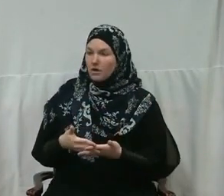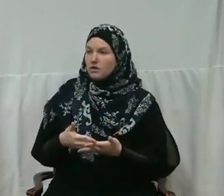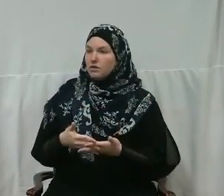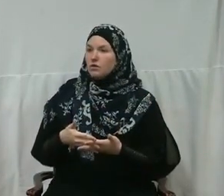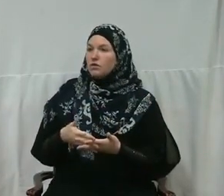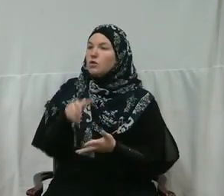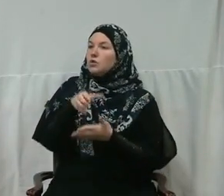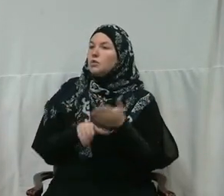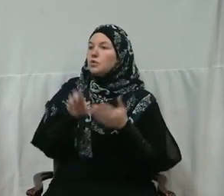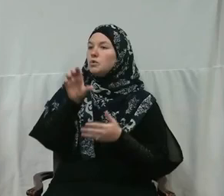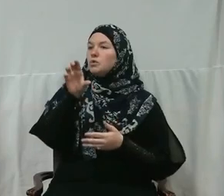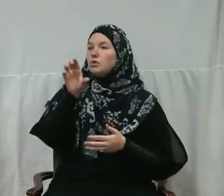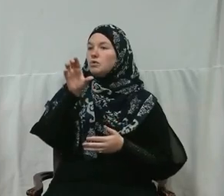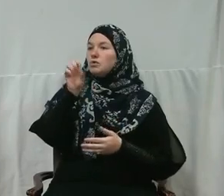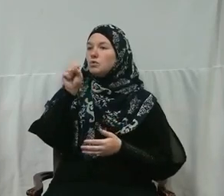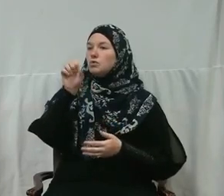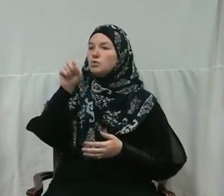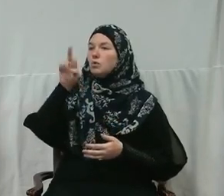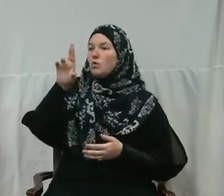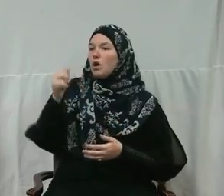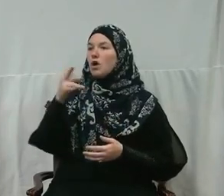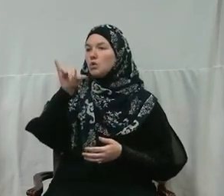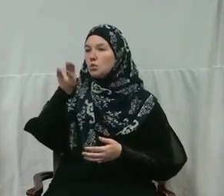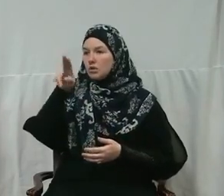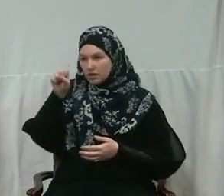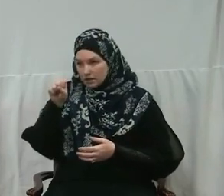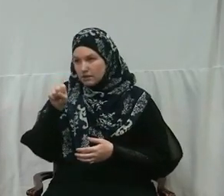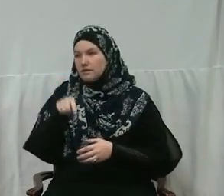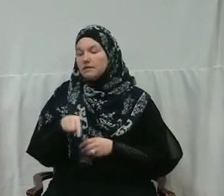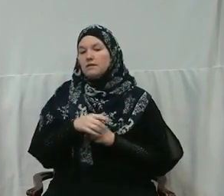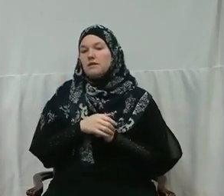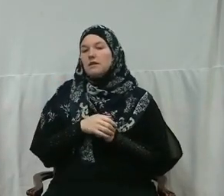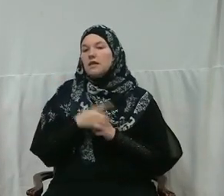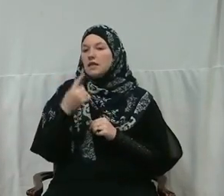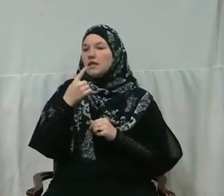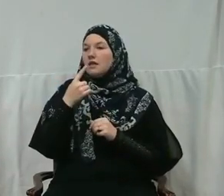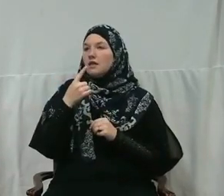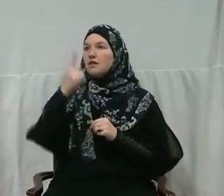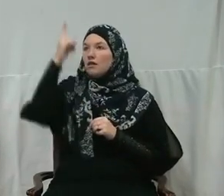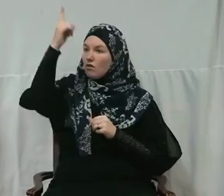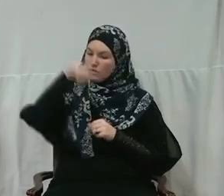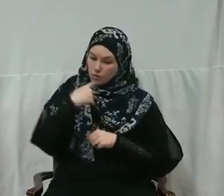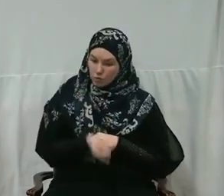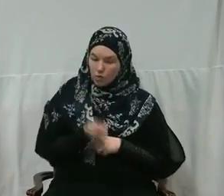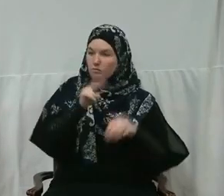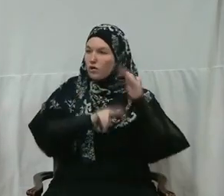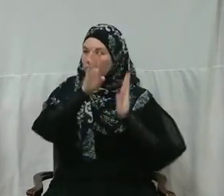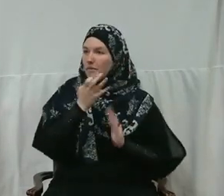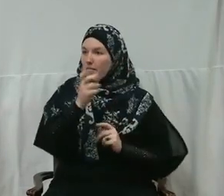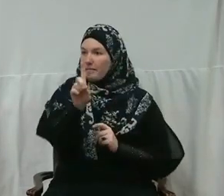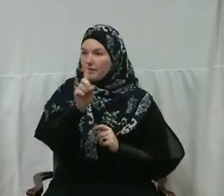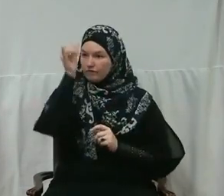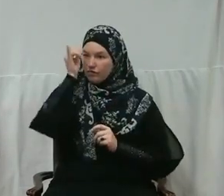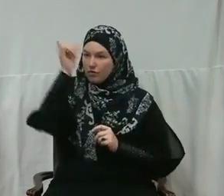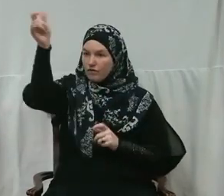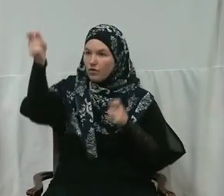Yunus, Allah subhanahu wa ta'ala told Prophet Muhammad sallallahu alayhi wa sallam the everlasting principle and rule,